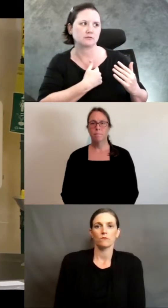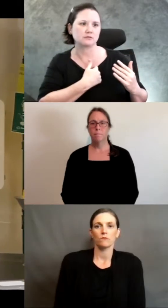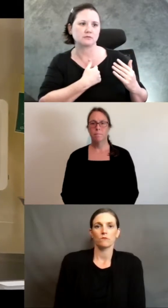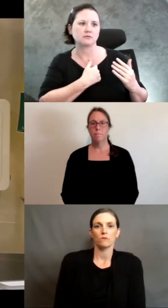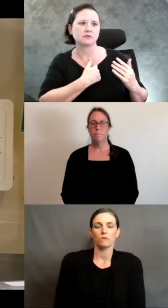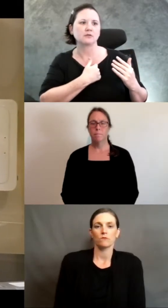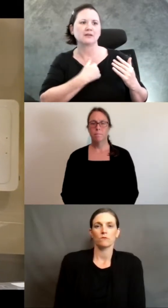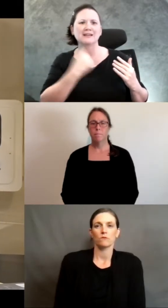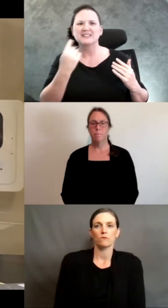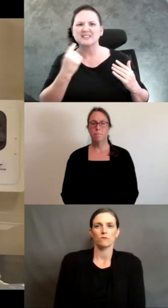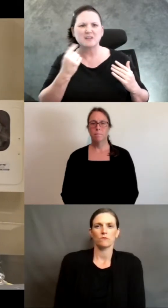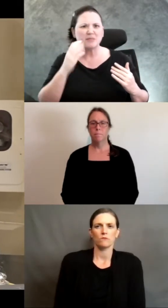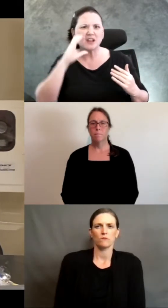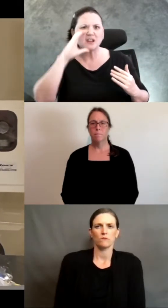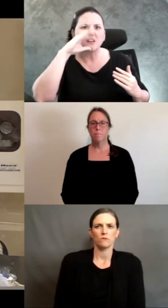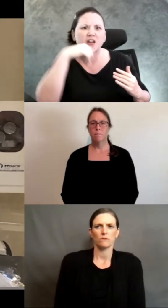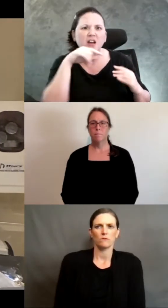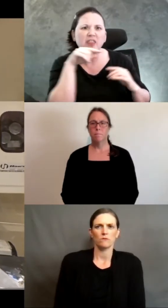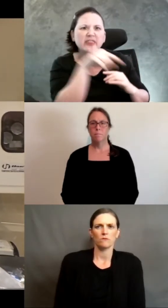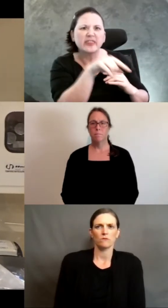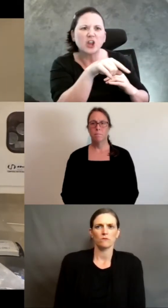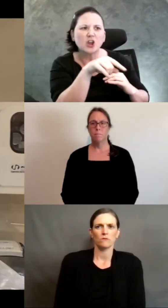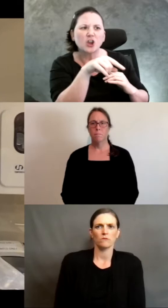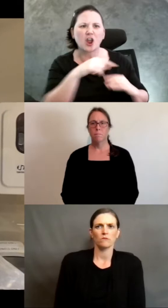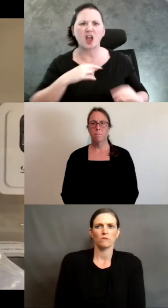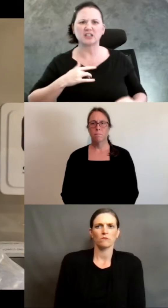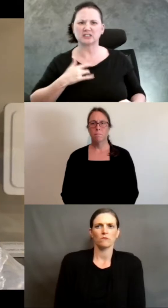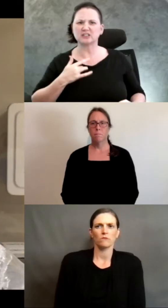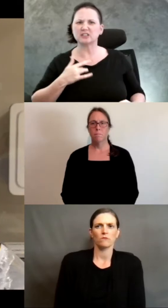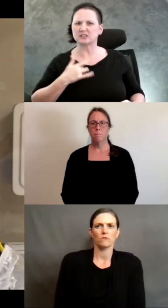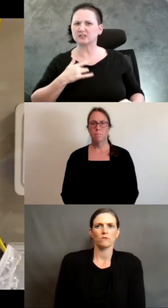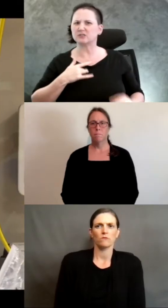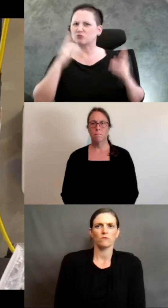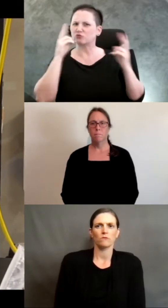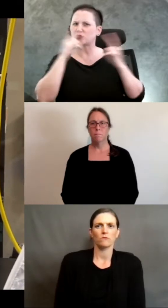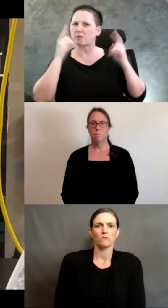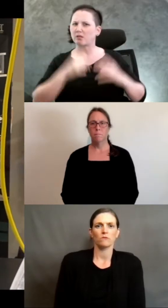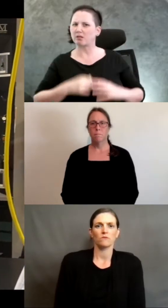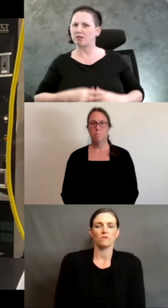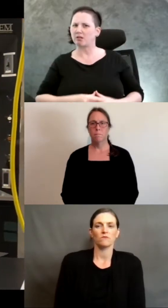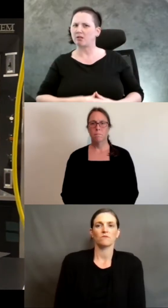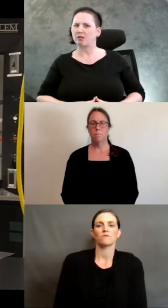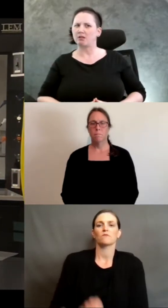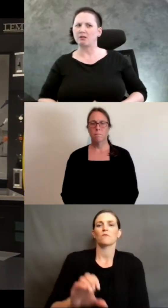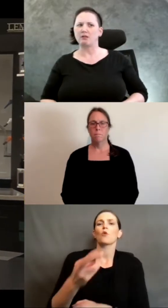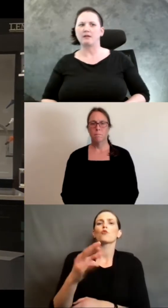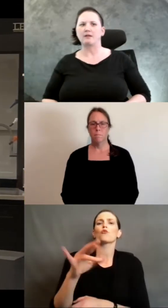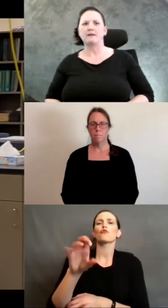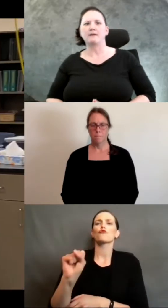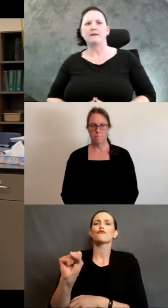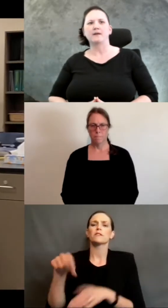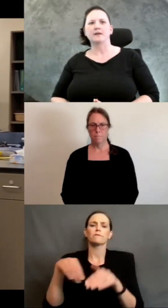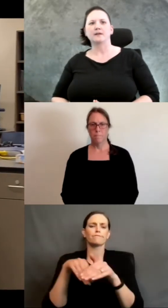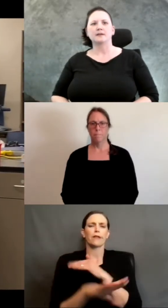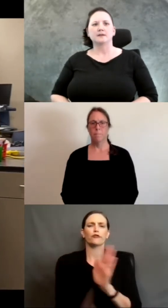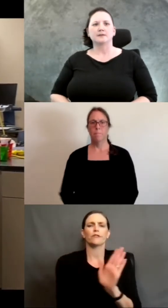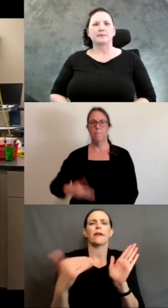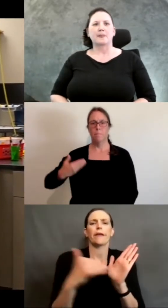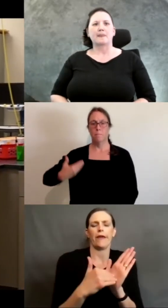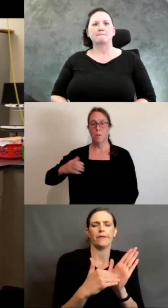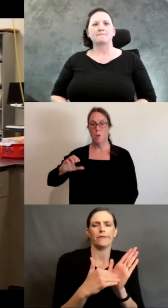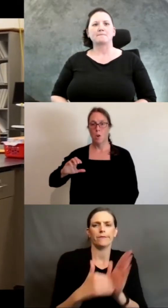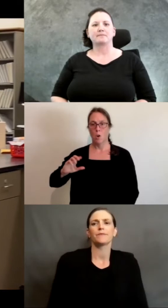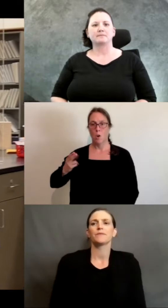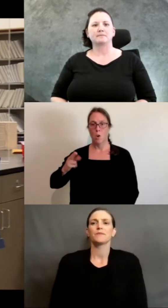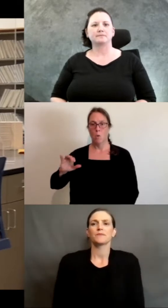something mysterious down there. I sensed trouble. Chris comes back into the class. Trouble? What